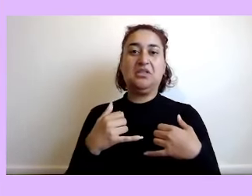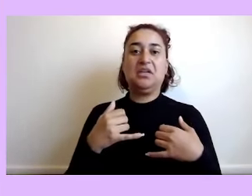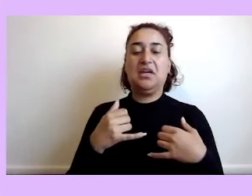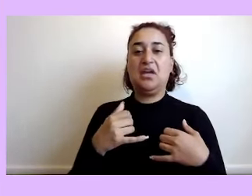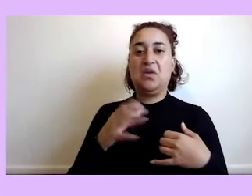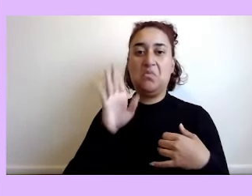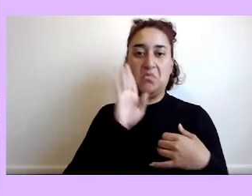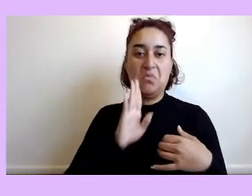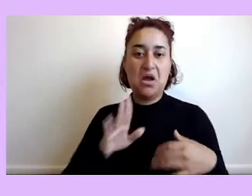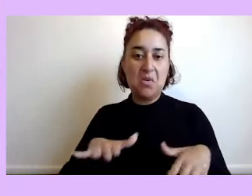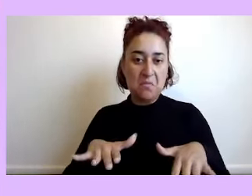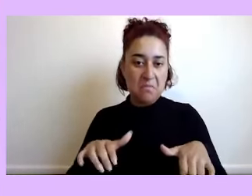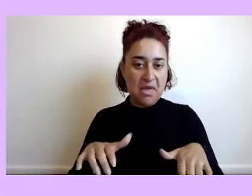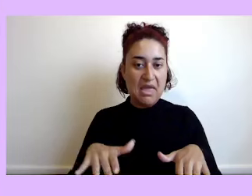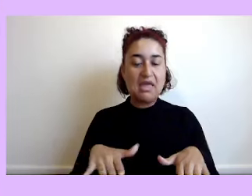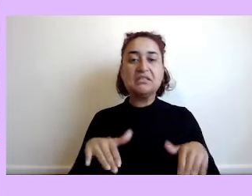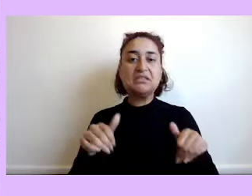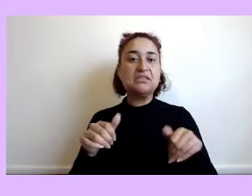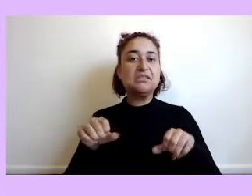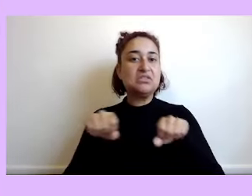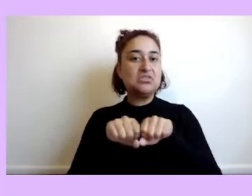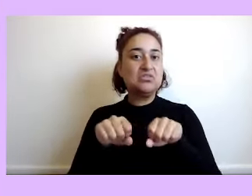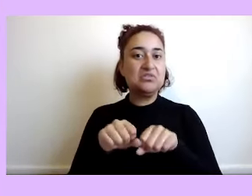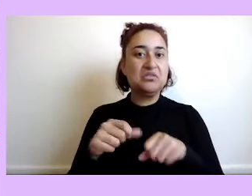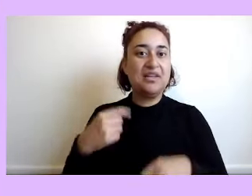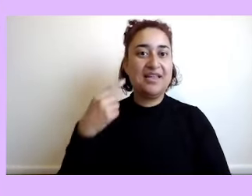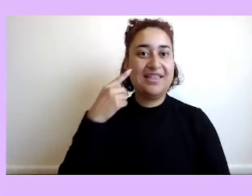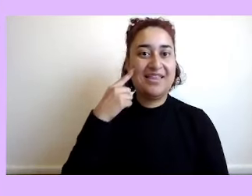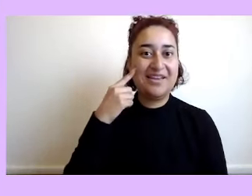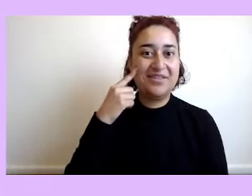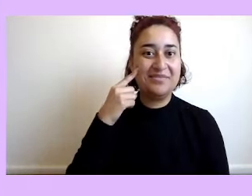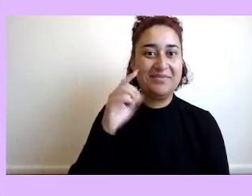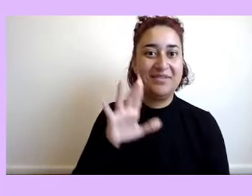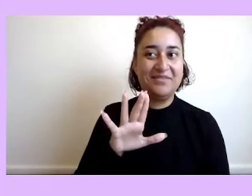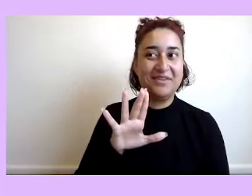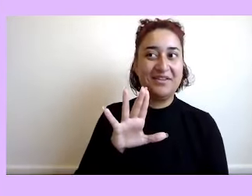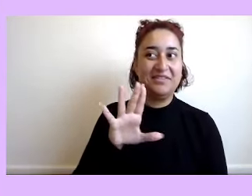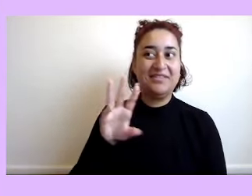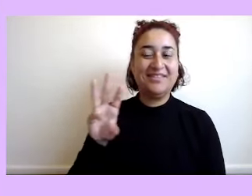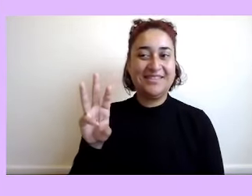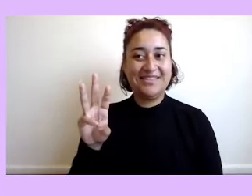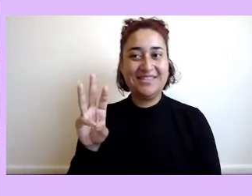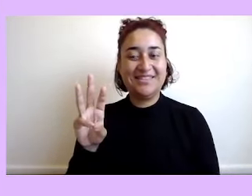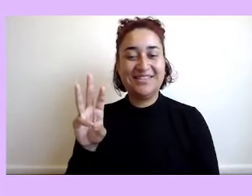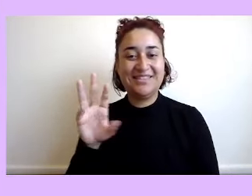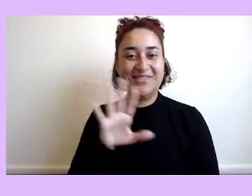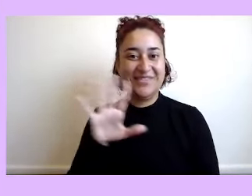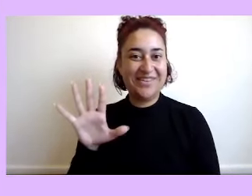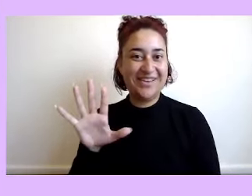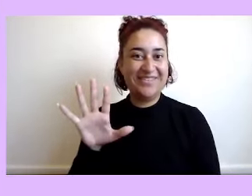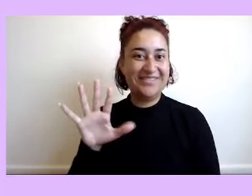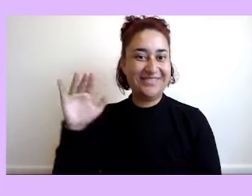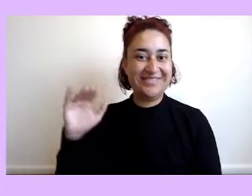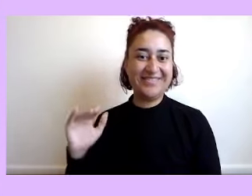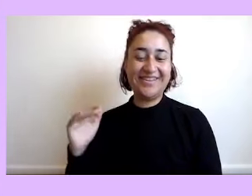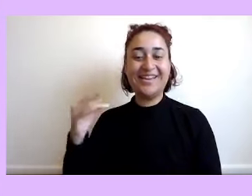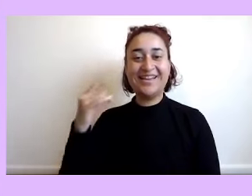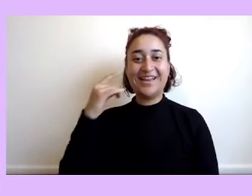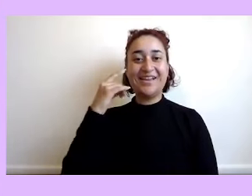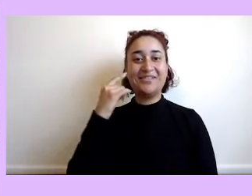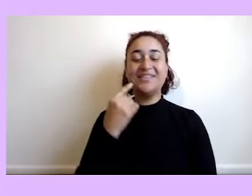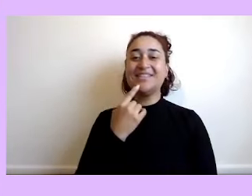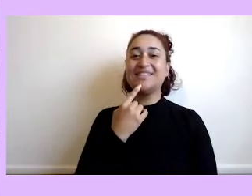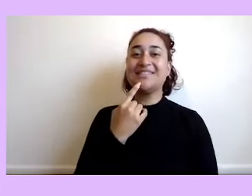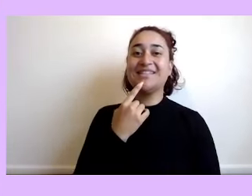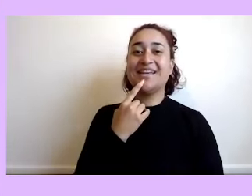shoes. I'm about 5'6", 5'5". And I would say upright spot comes from